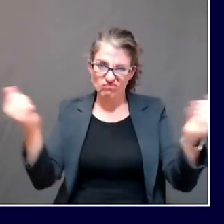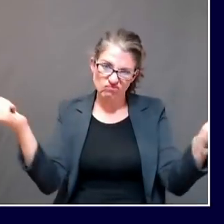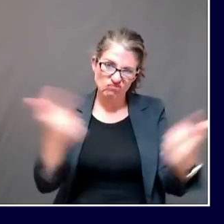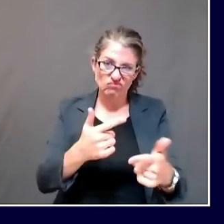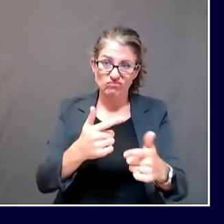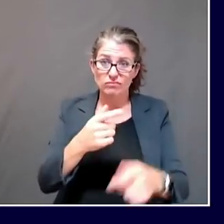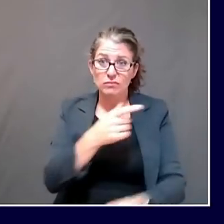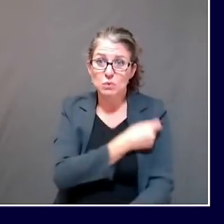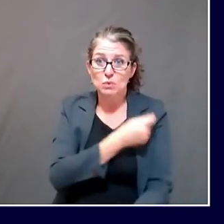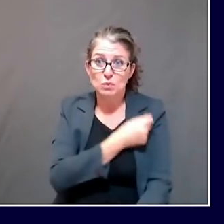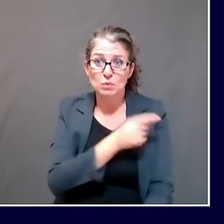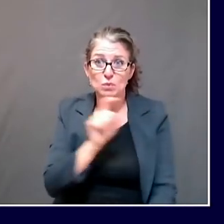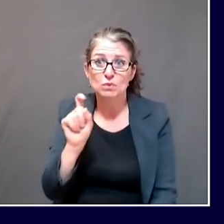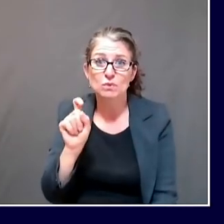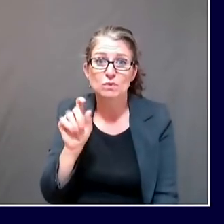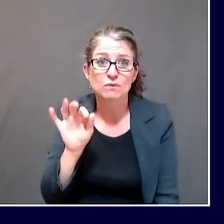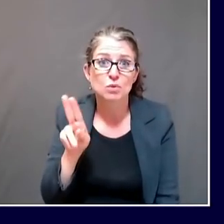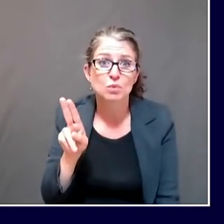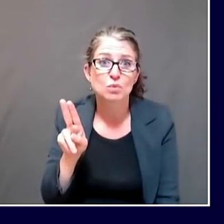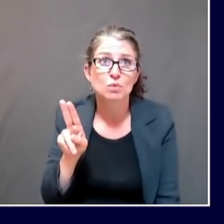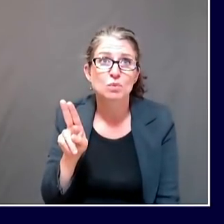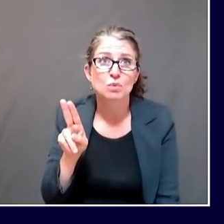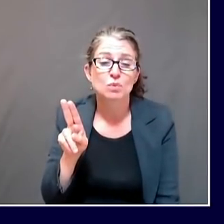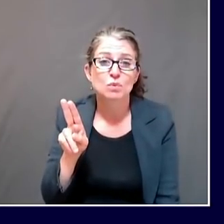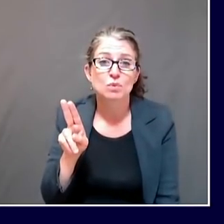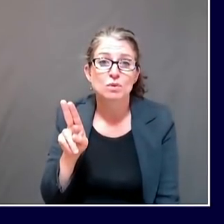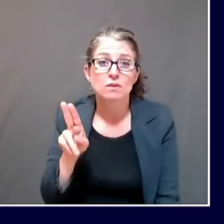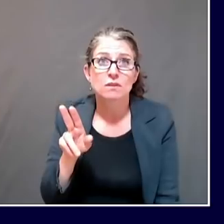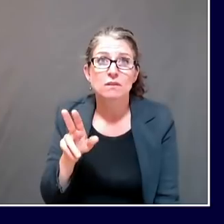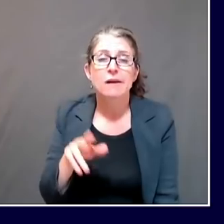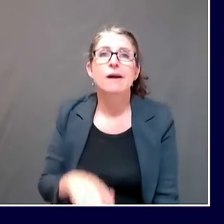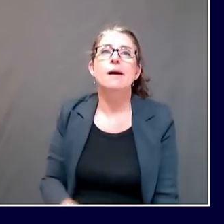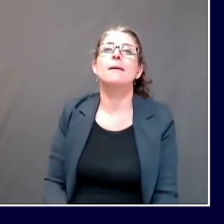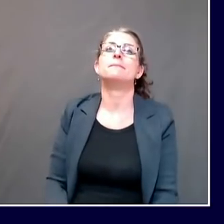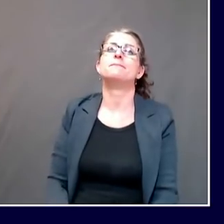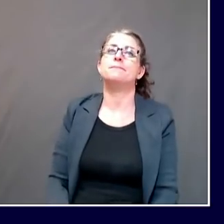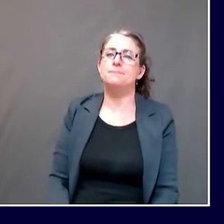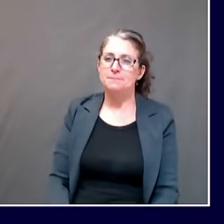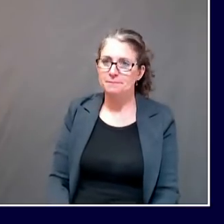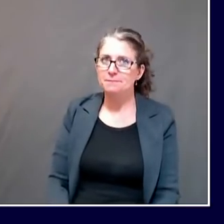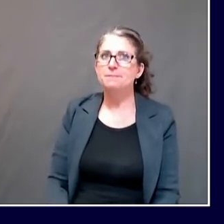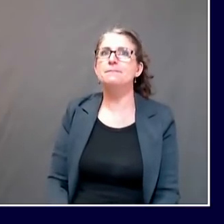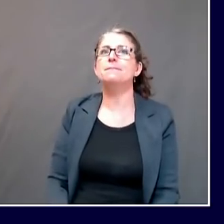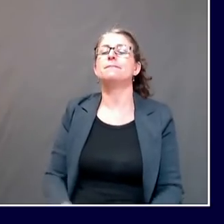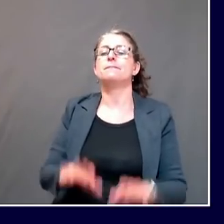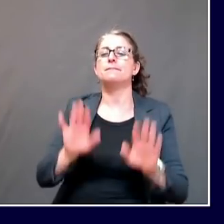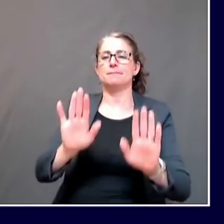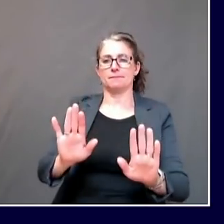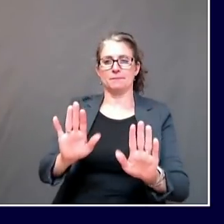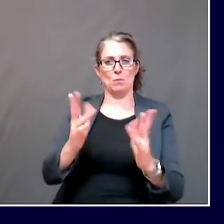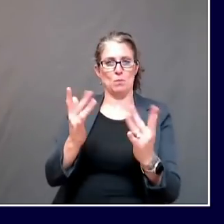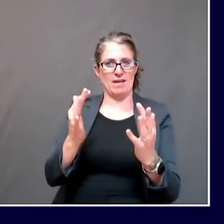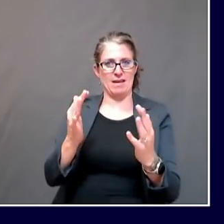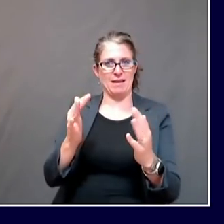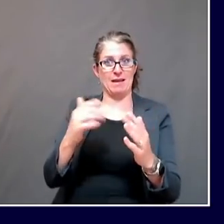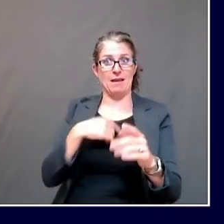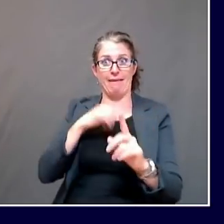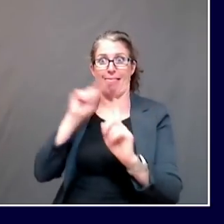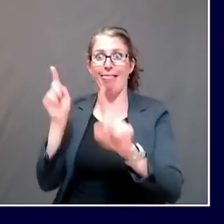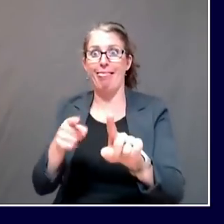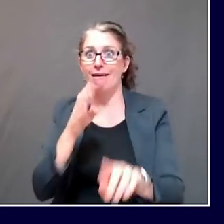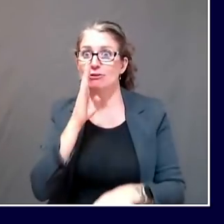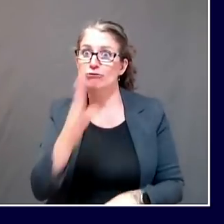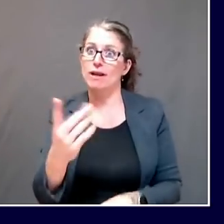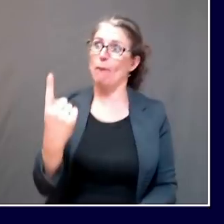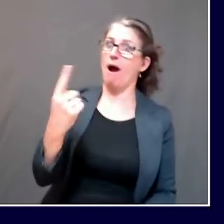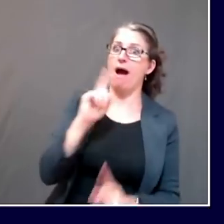mandatory is how many folks are doing it to begin with. And although flu vaccine uptake can always be better, for the most part, Maine